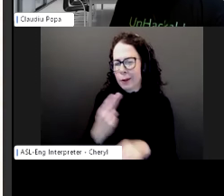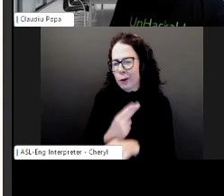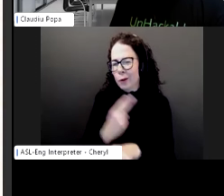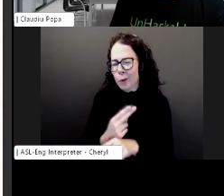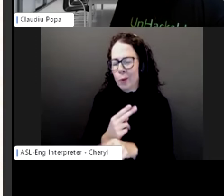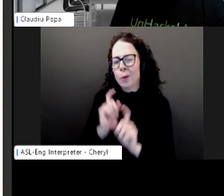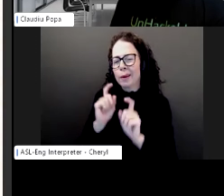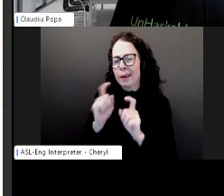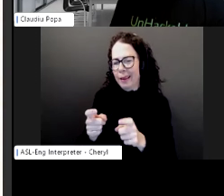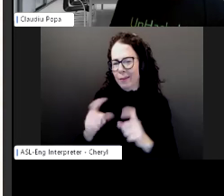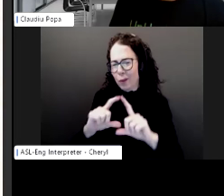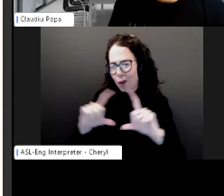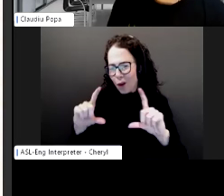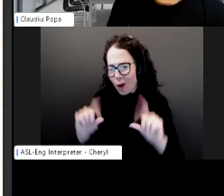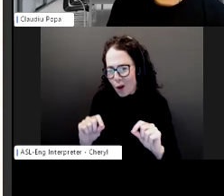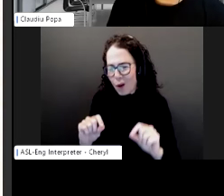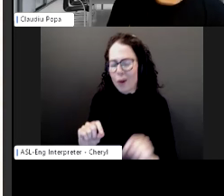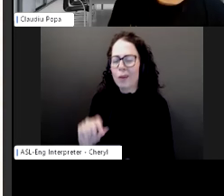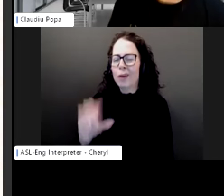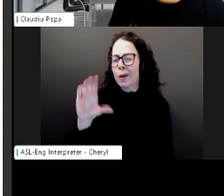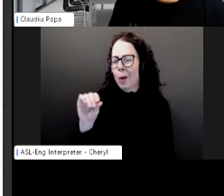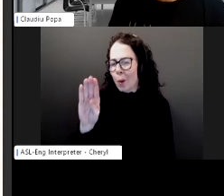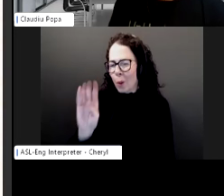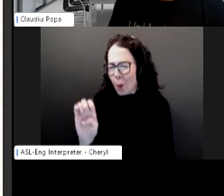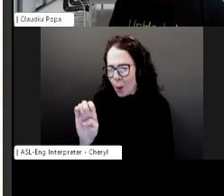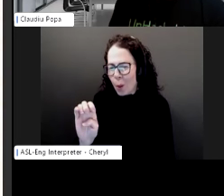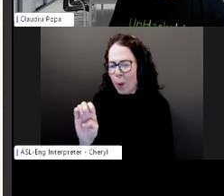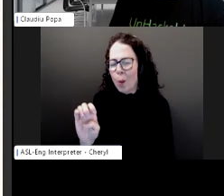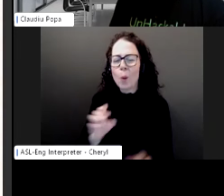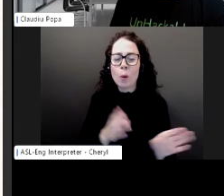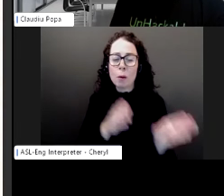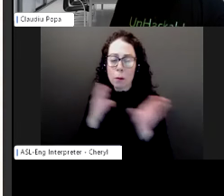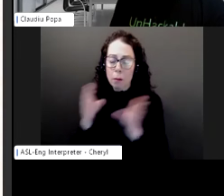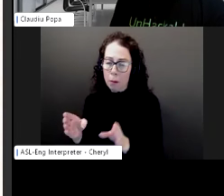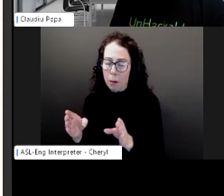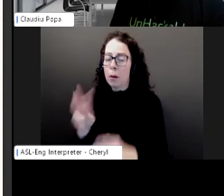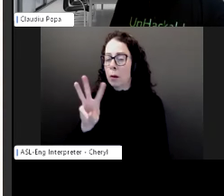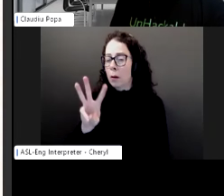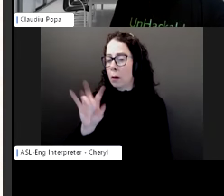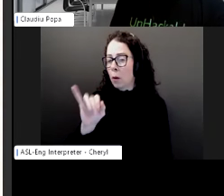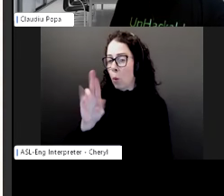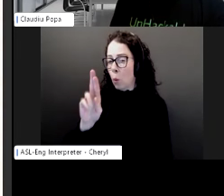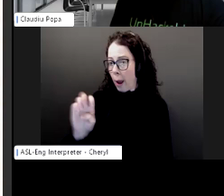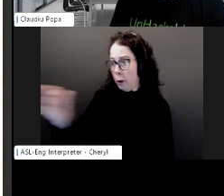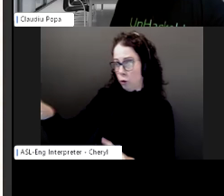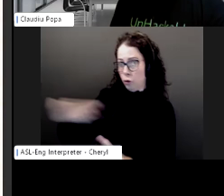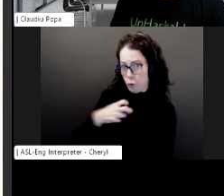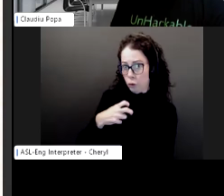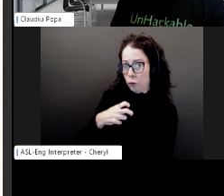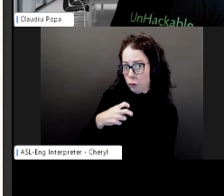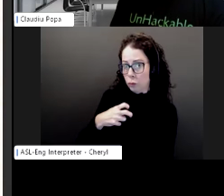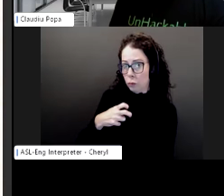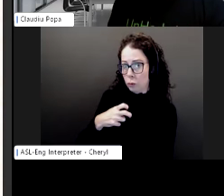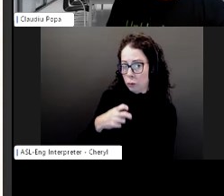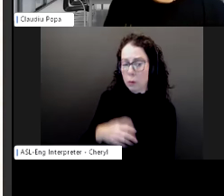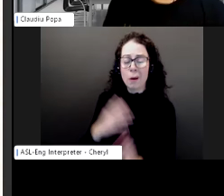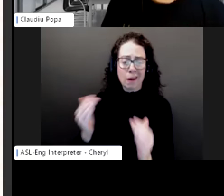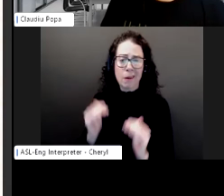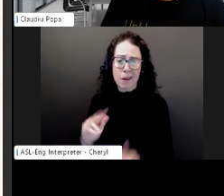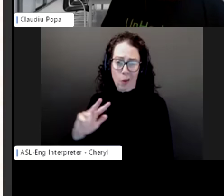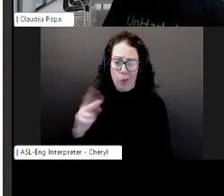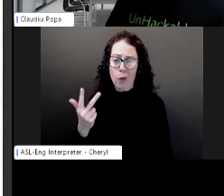So we would think about wire transfers as well. And nowadays, it's very popular to use